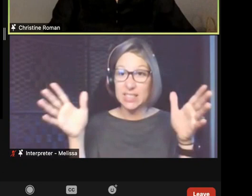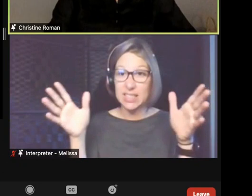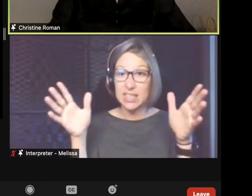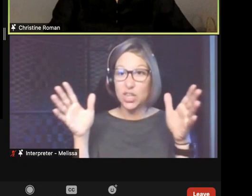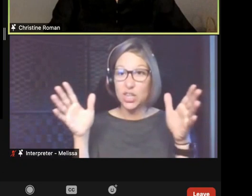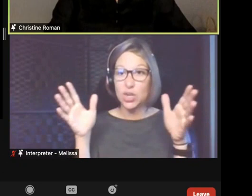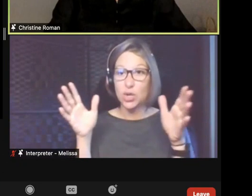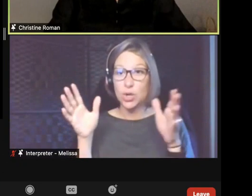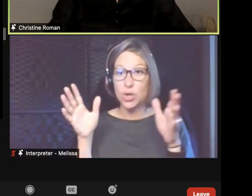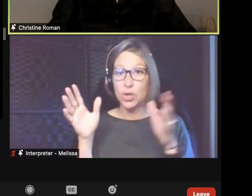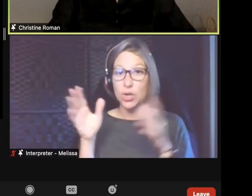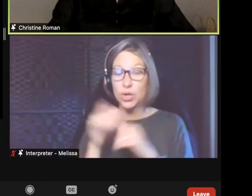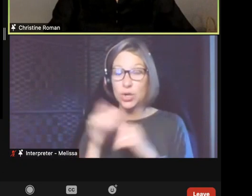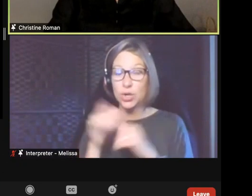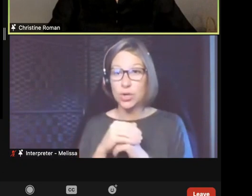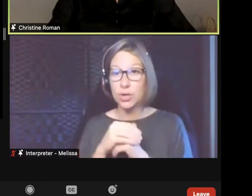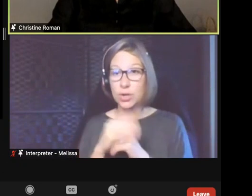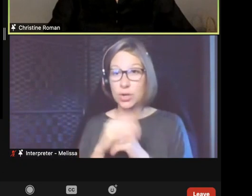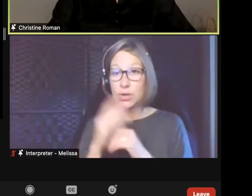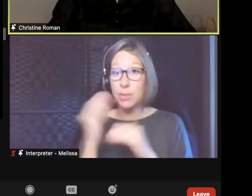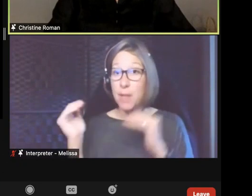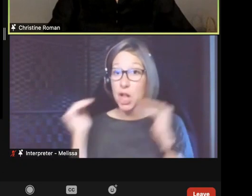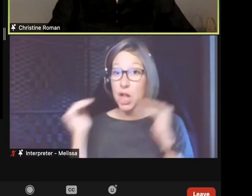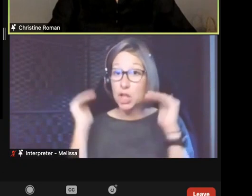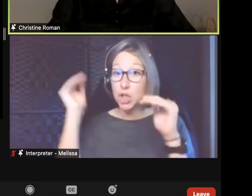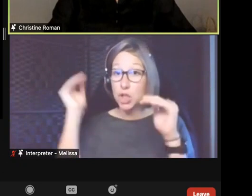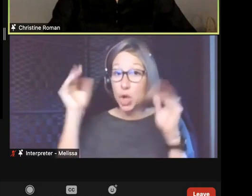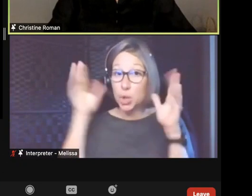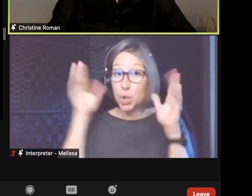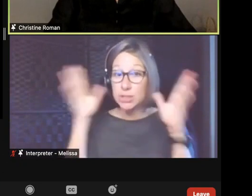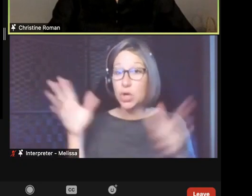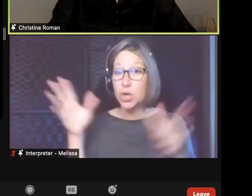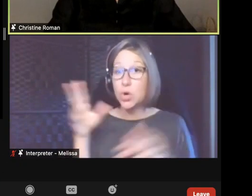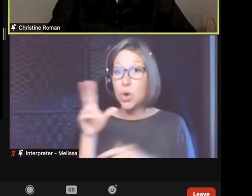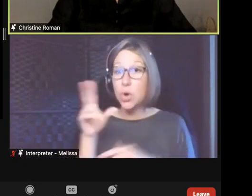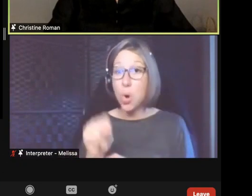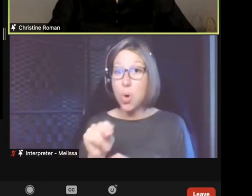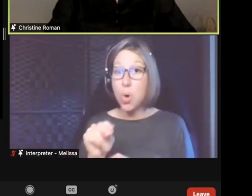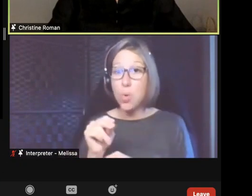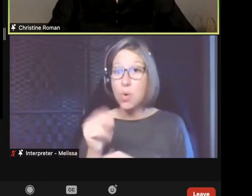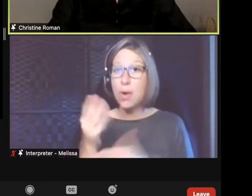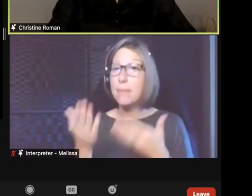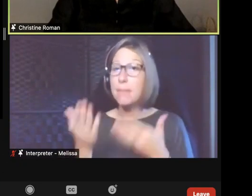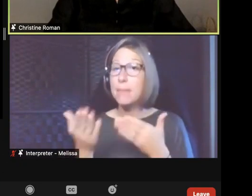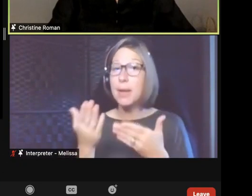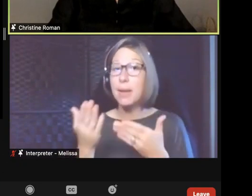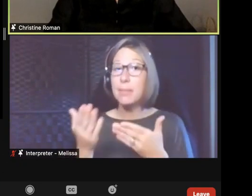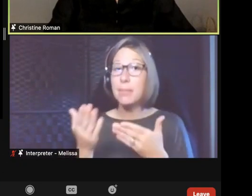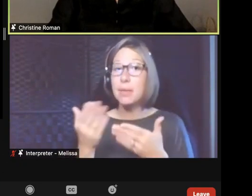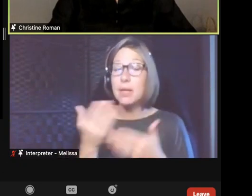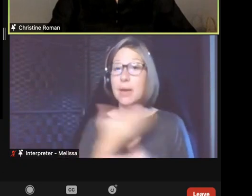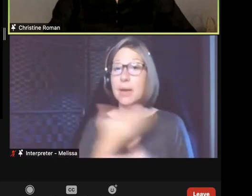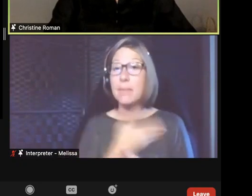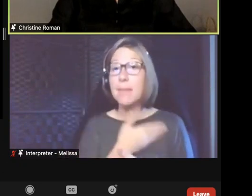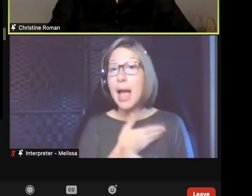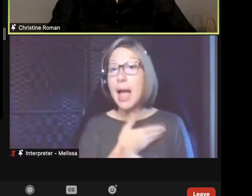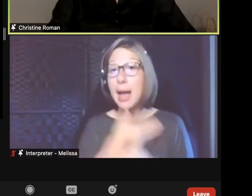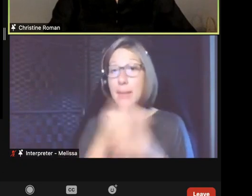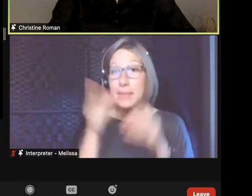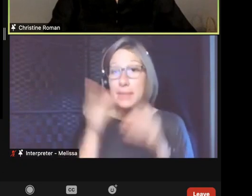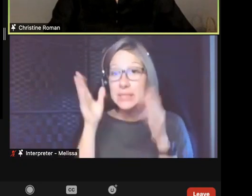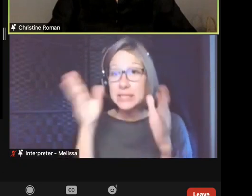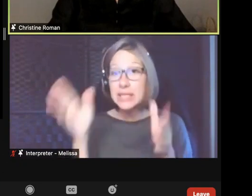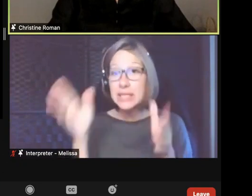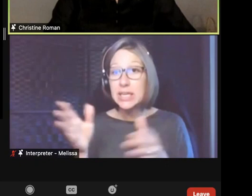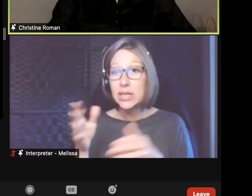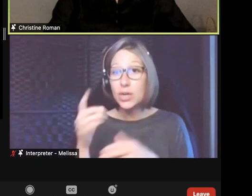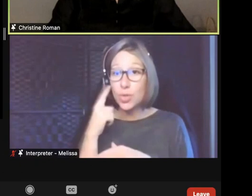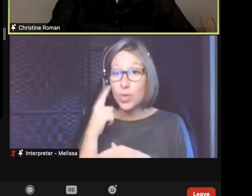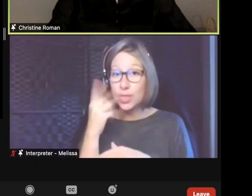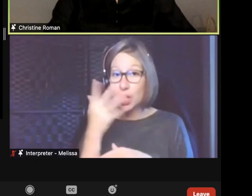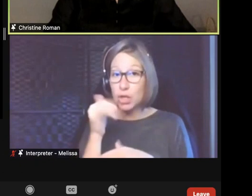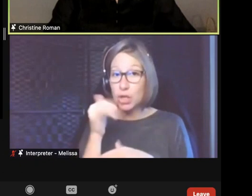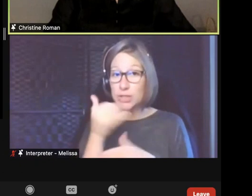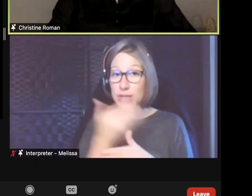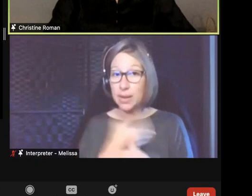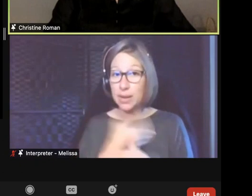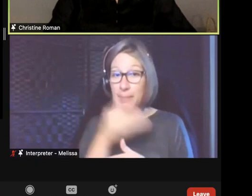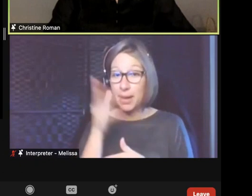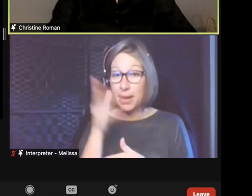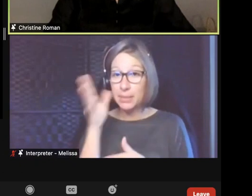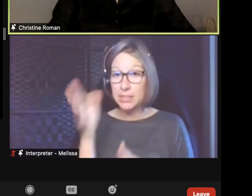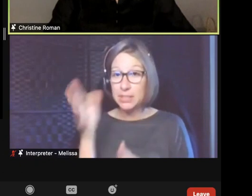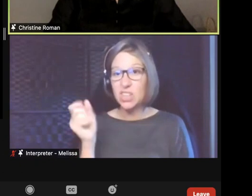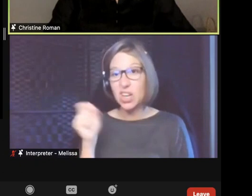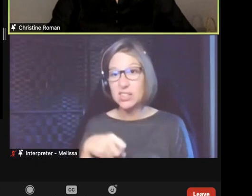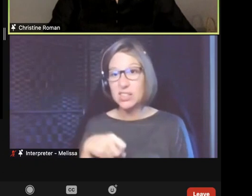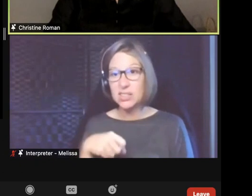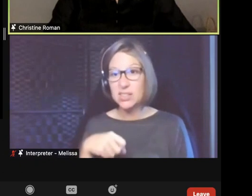it wouldn't be an adult deer? No. So maybe what could it be? A baby deer. You think it looks like a baby deer? Yes.